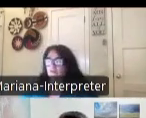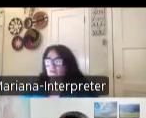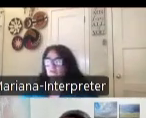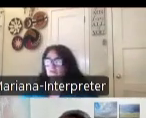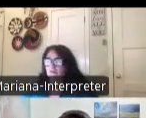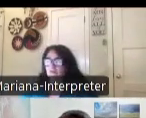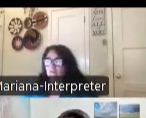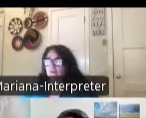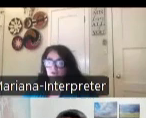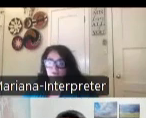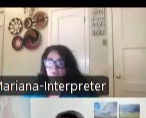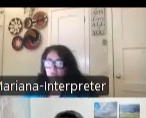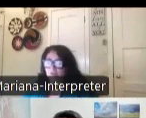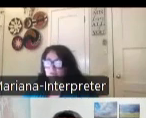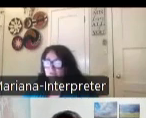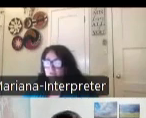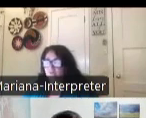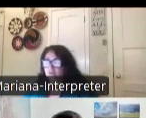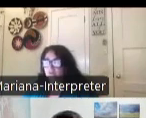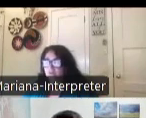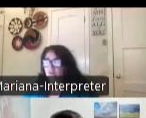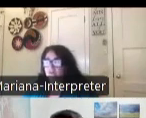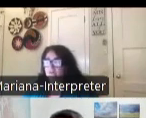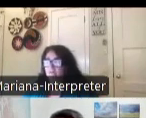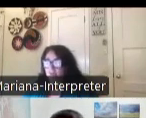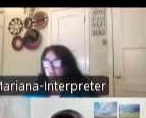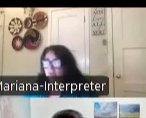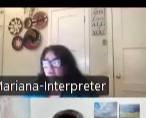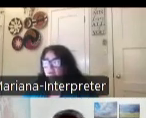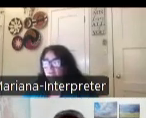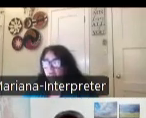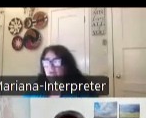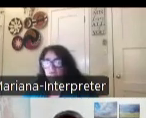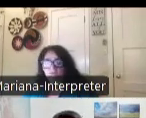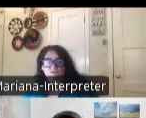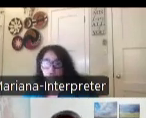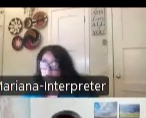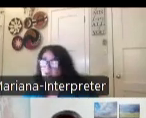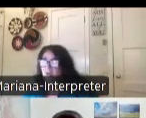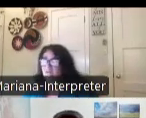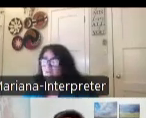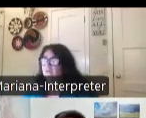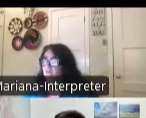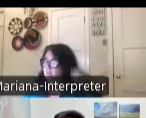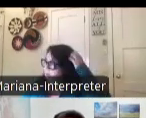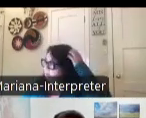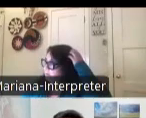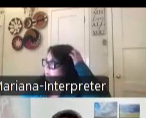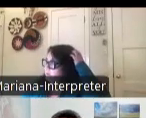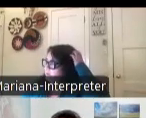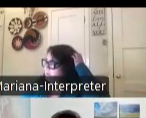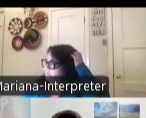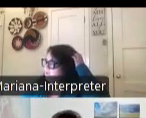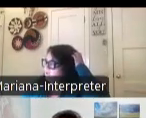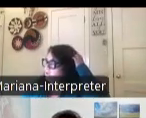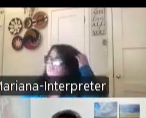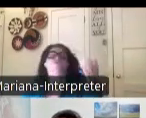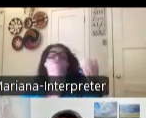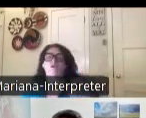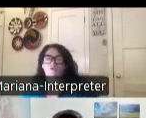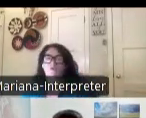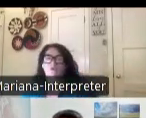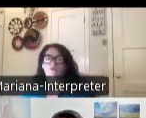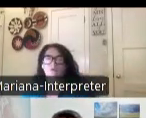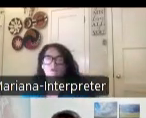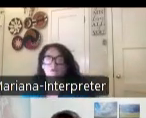wildfires, unfortunately, yes, we're already living that reality, but also more severe floods, and I'm not sure that we've fully come to terms with the fact that